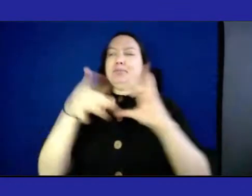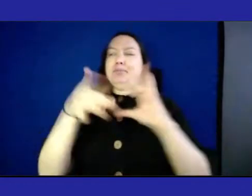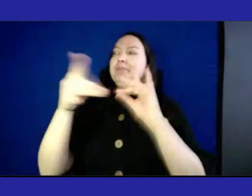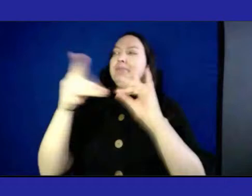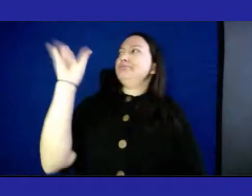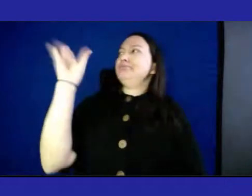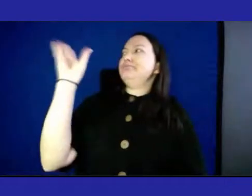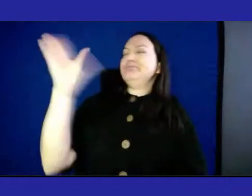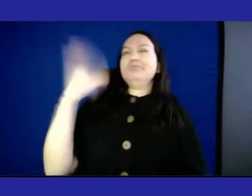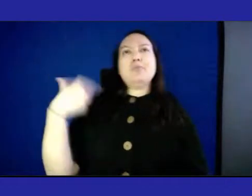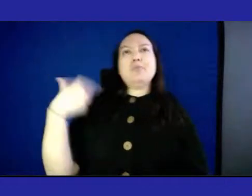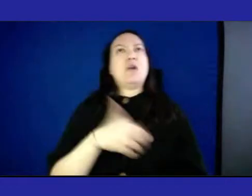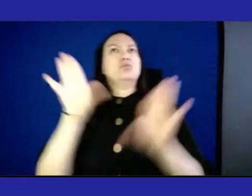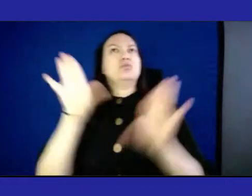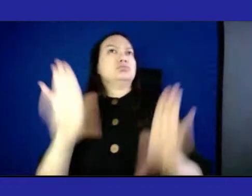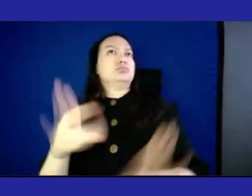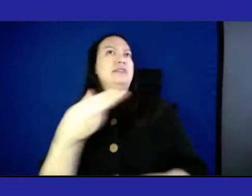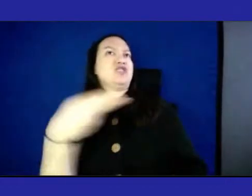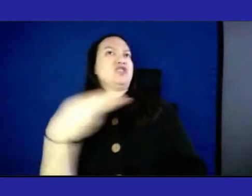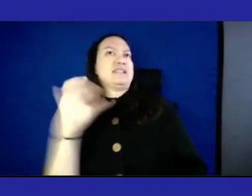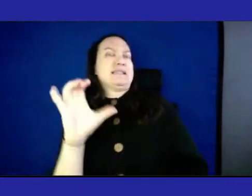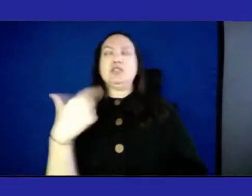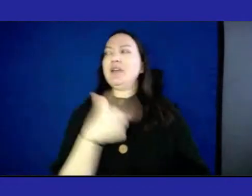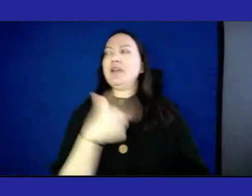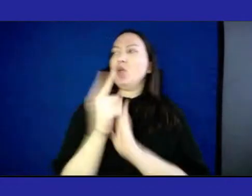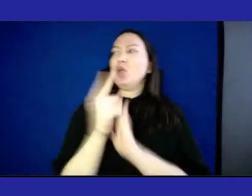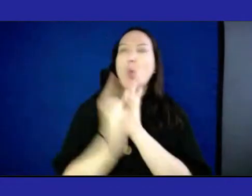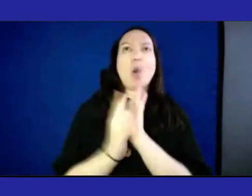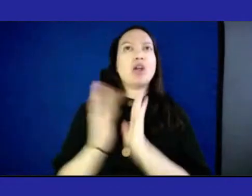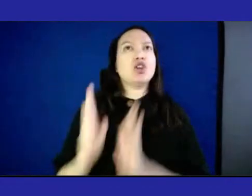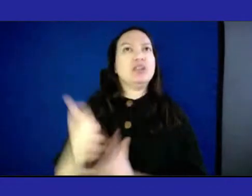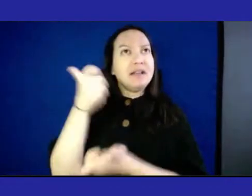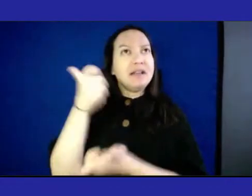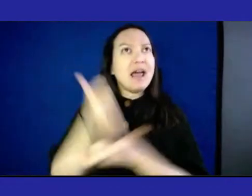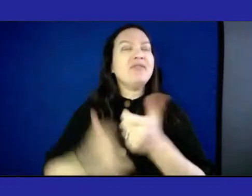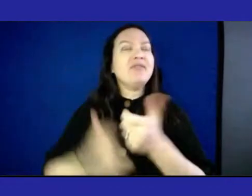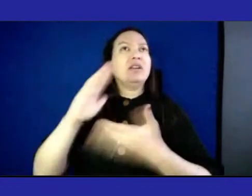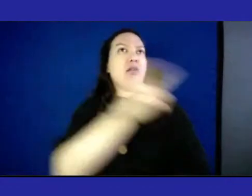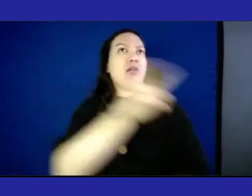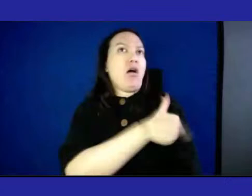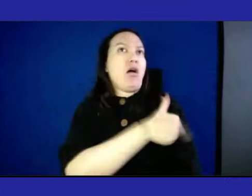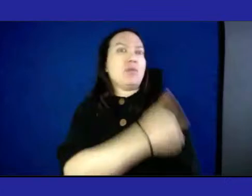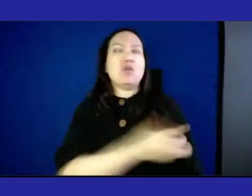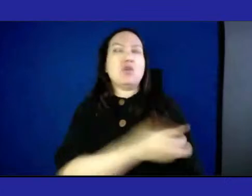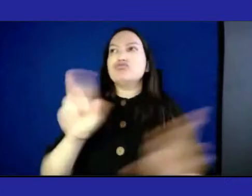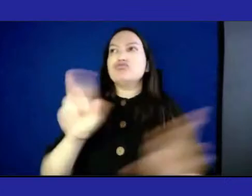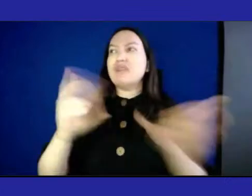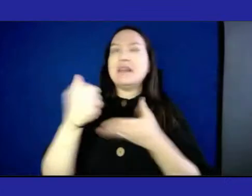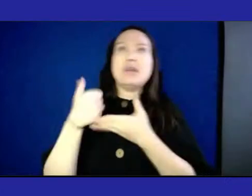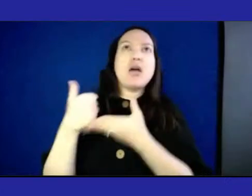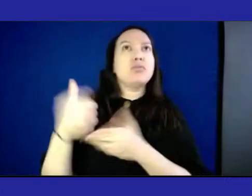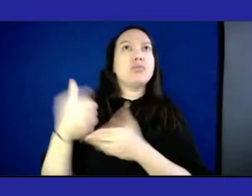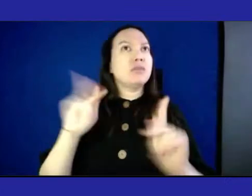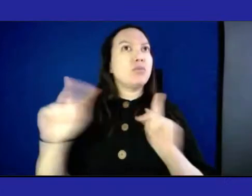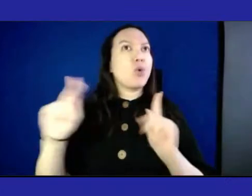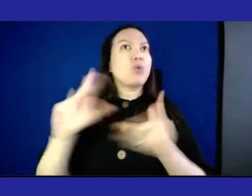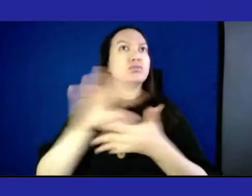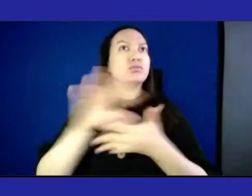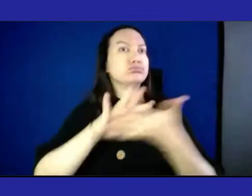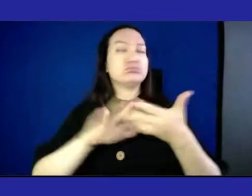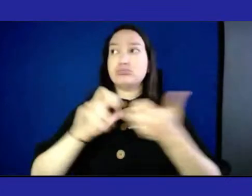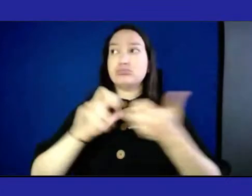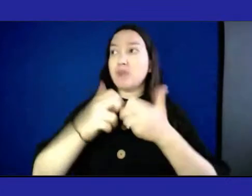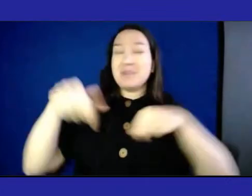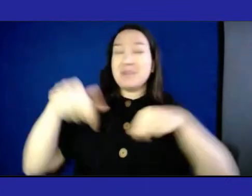great health and hospitals is, that we have a lawyer in every single hospital prepared to help people with problems like this,